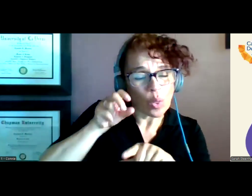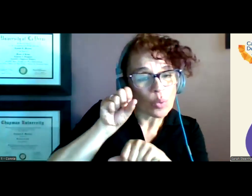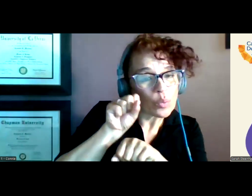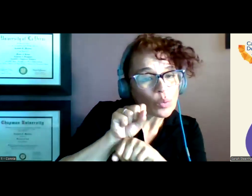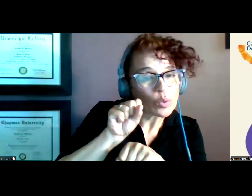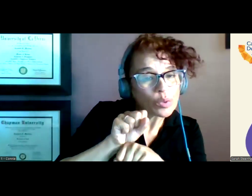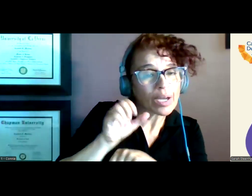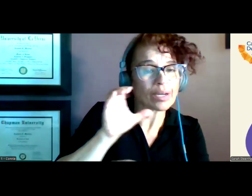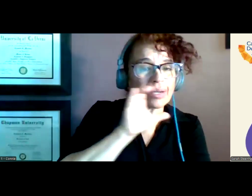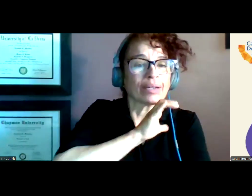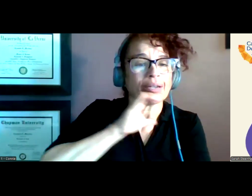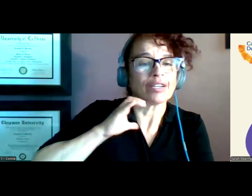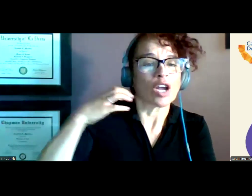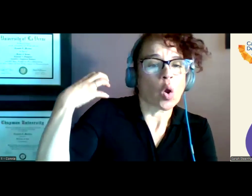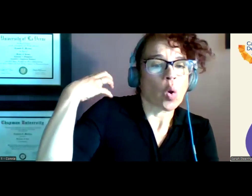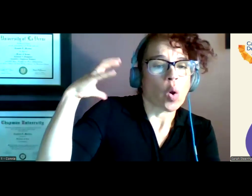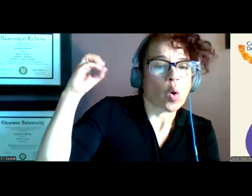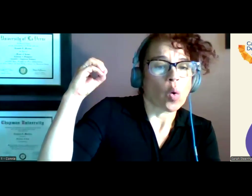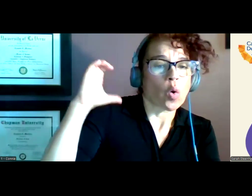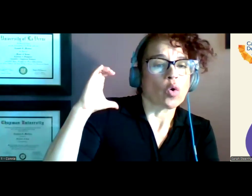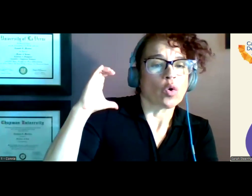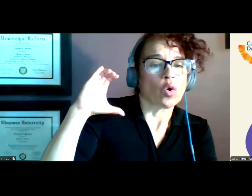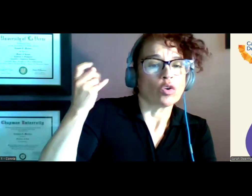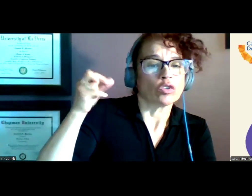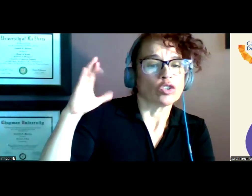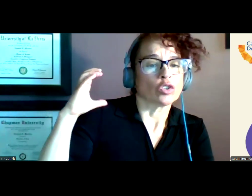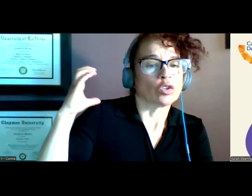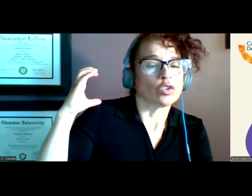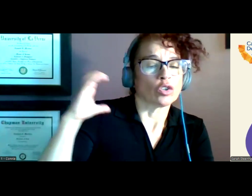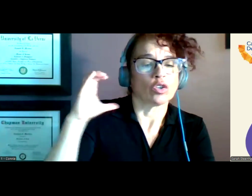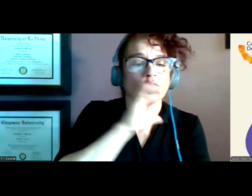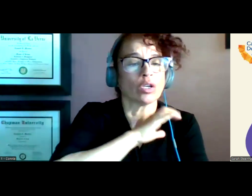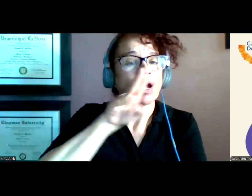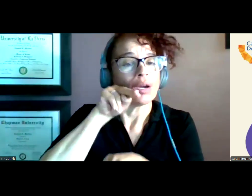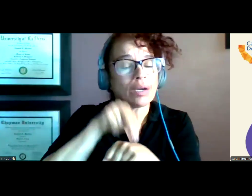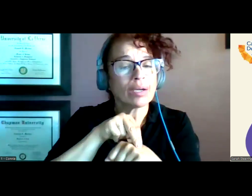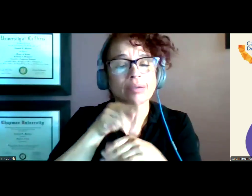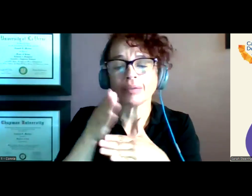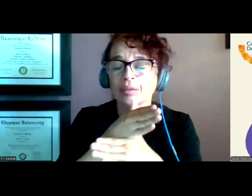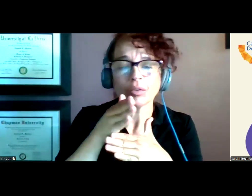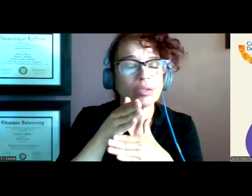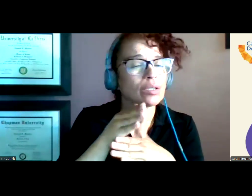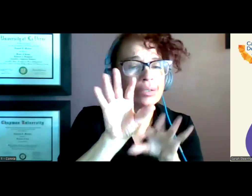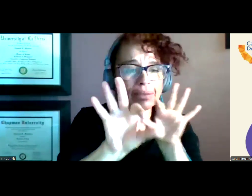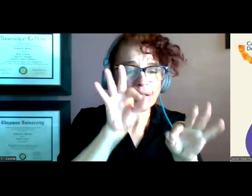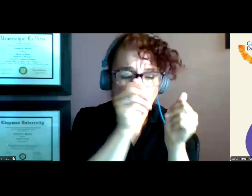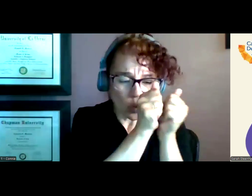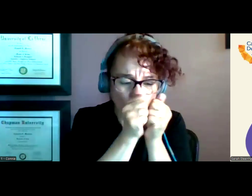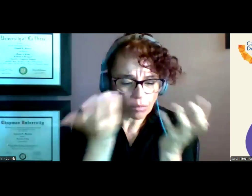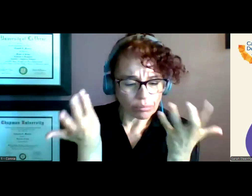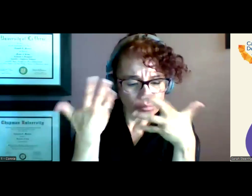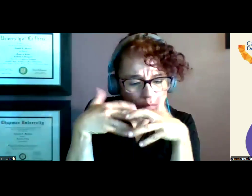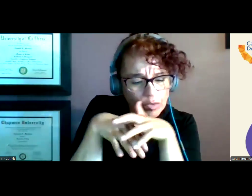our co-chairs, of course, Hagar and Sherry in pulling all this together, but